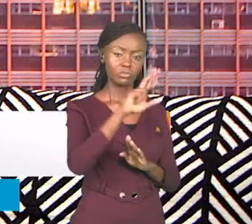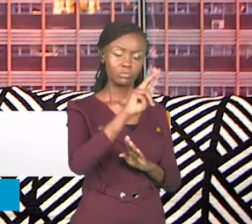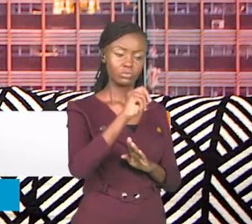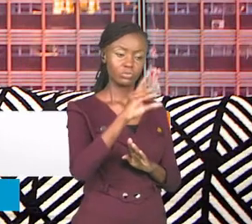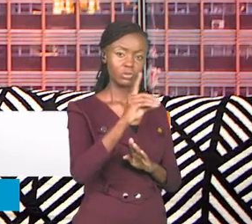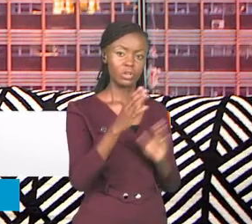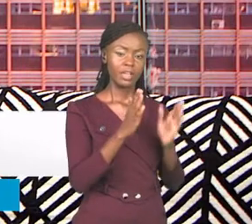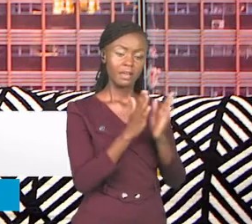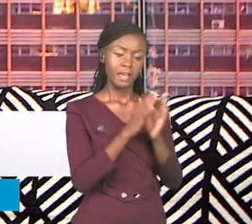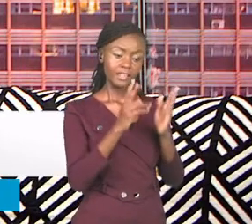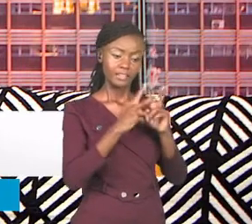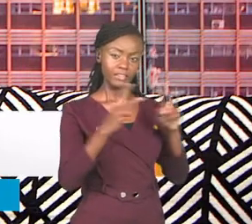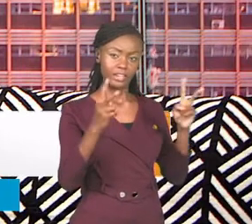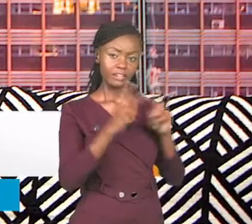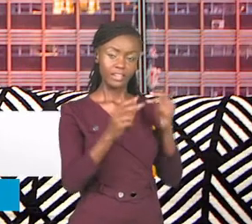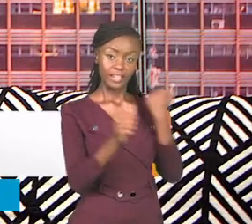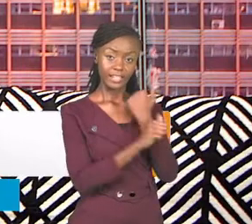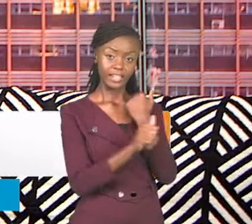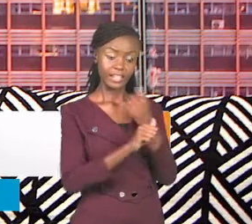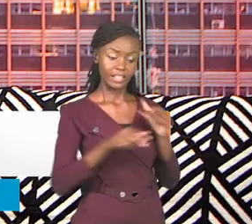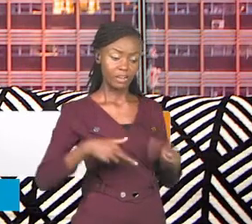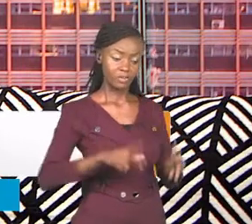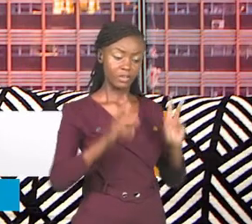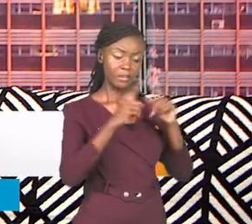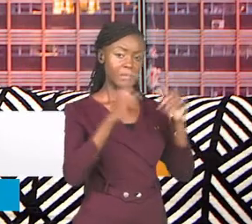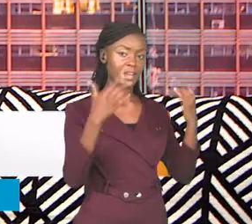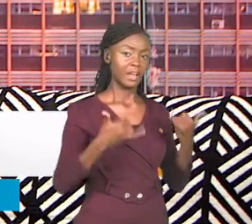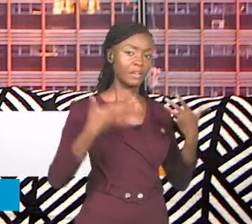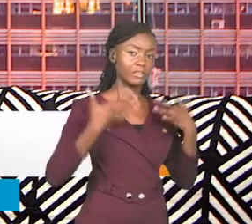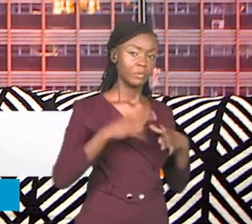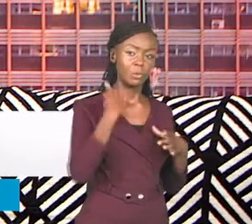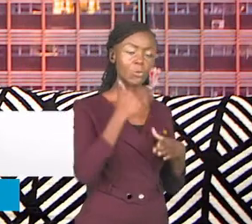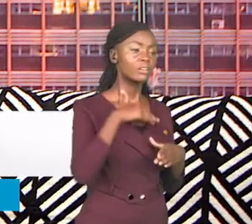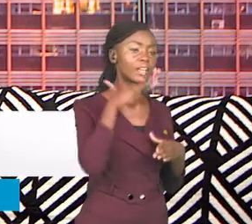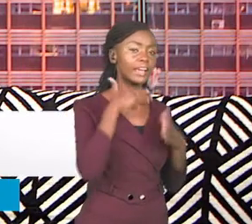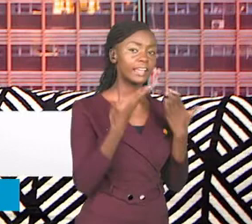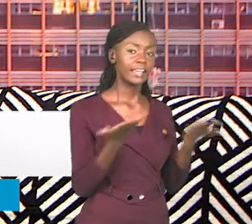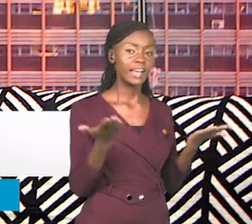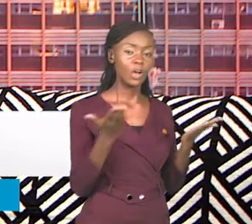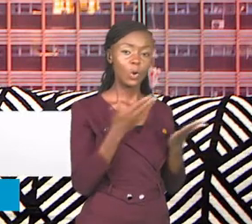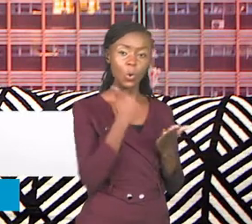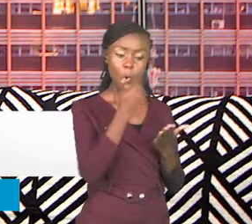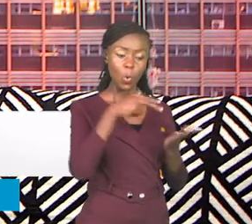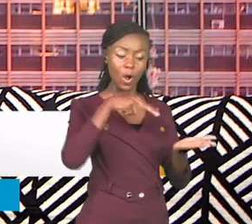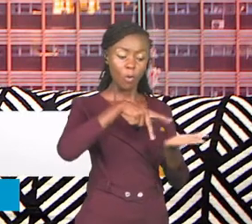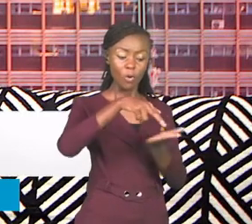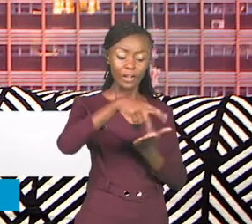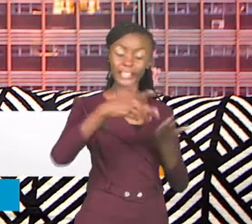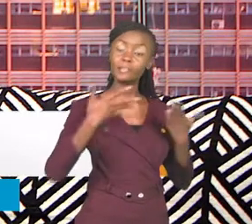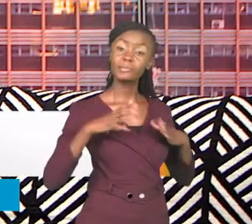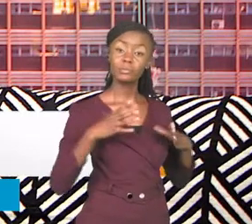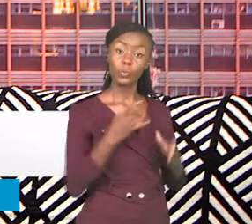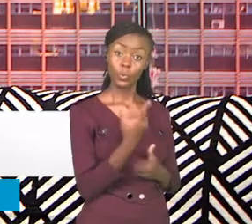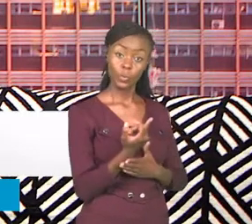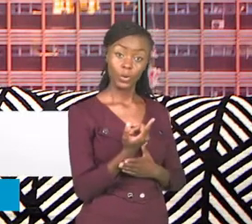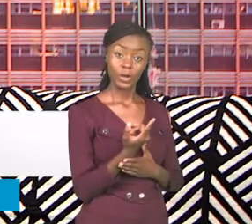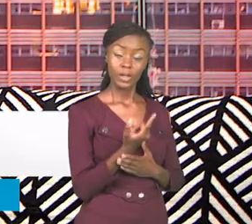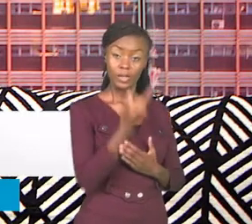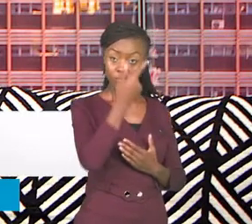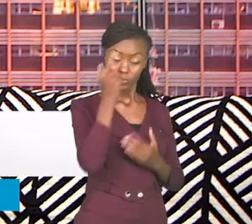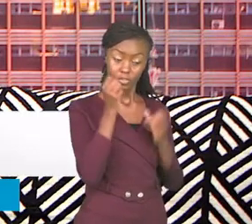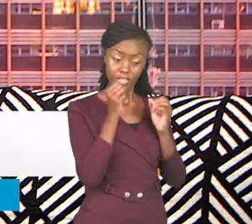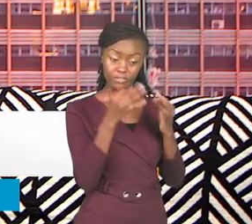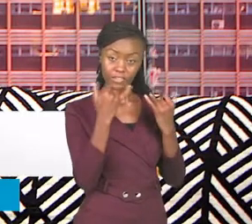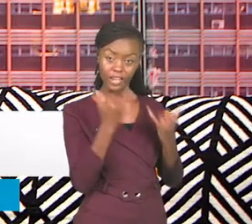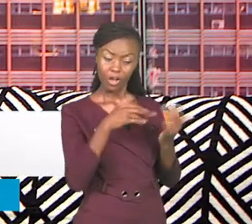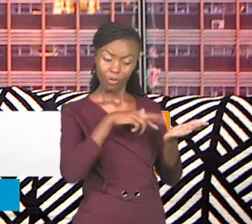roads, but incidentally, the people who are dying on these roads are pedestrians. To date, actually, pedestrians